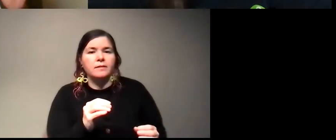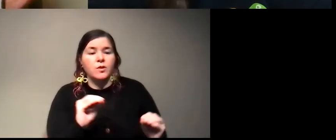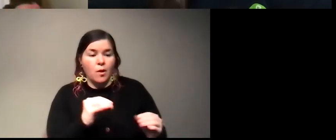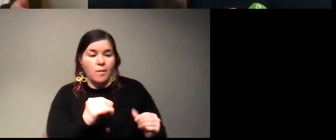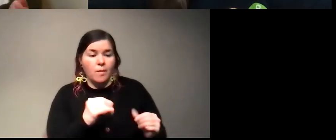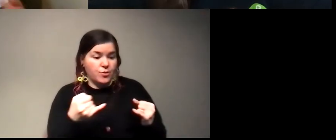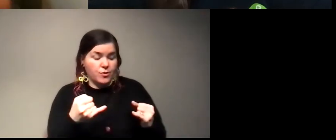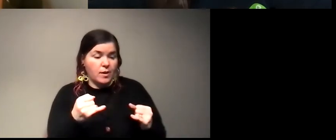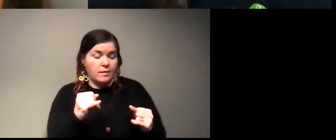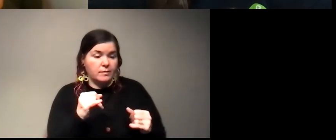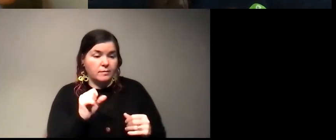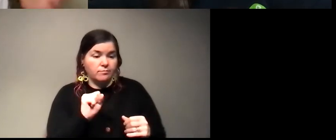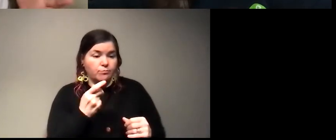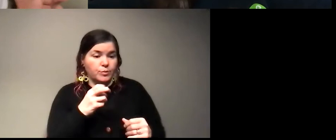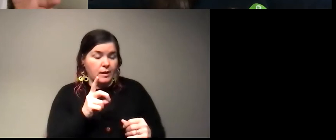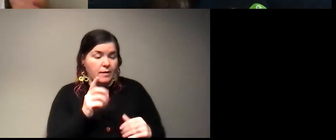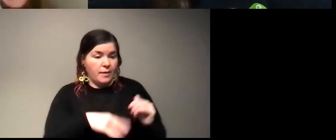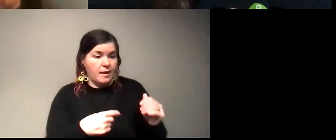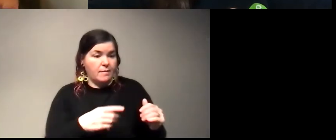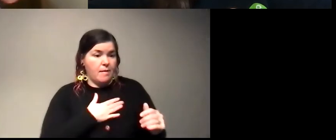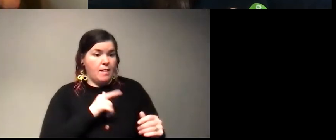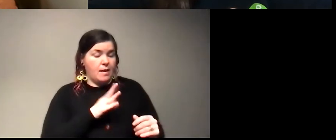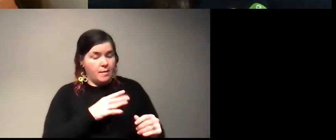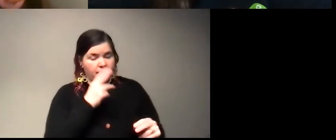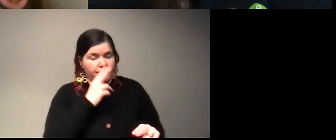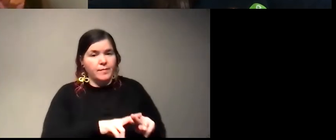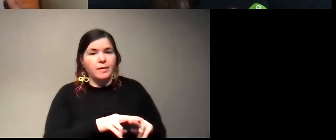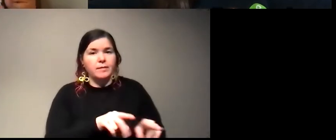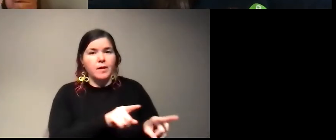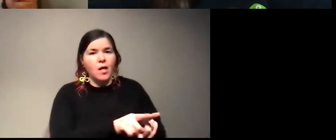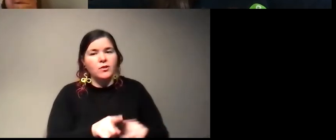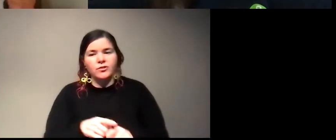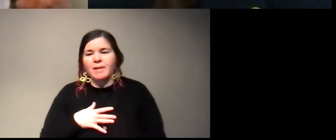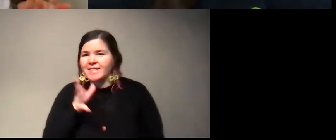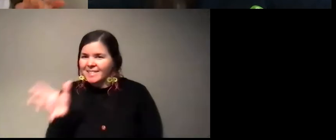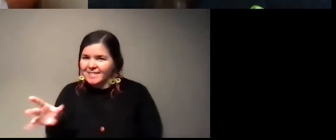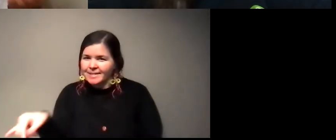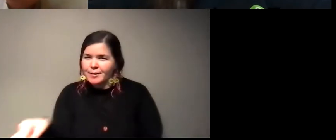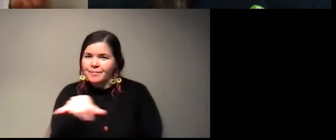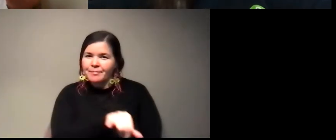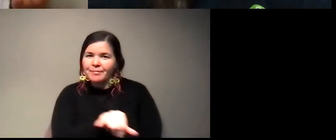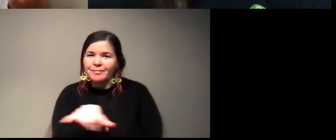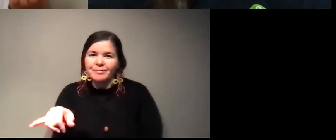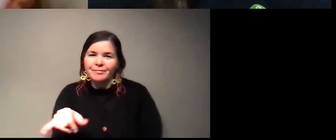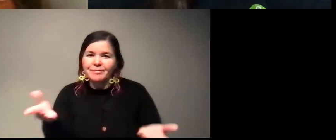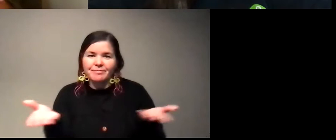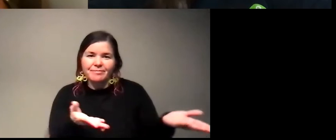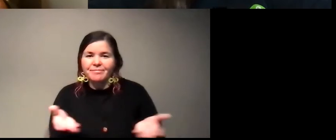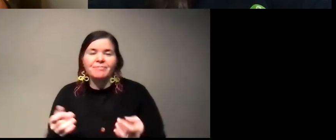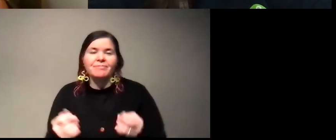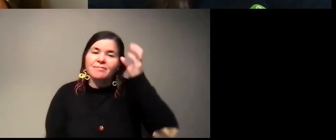before except my lab. So that's so fun. But that also is my least favorite thing. So it is the same